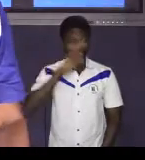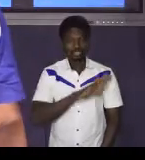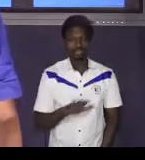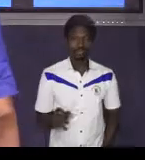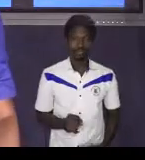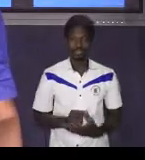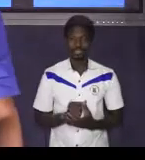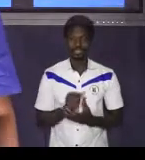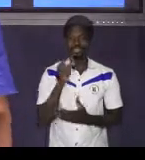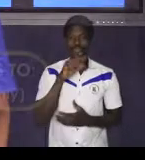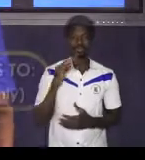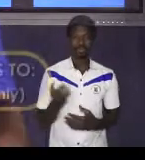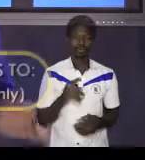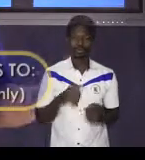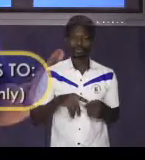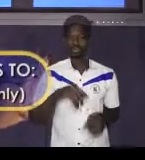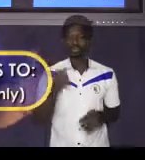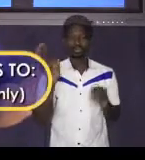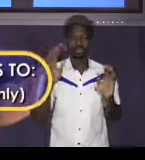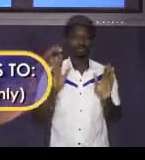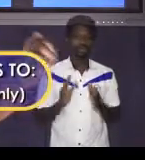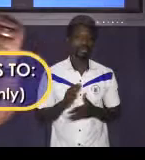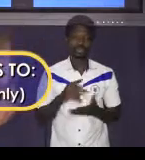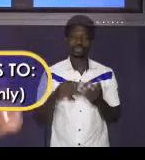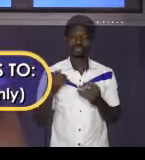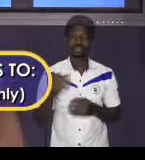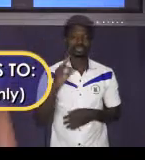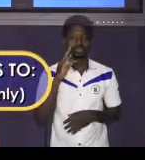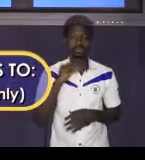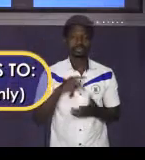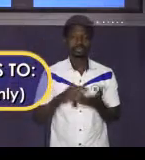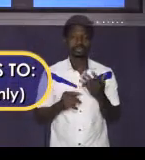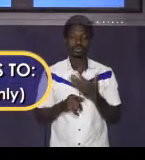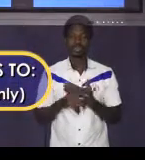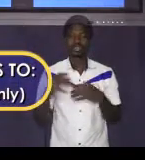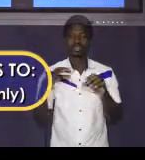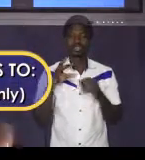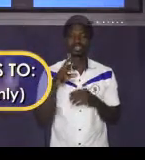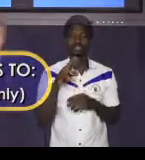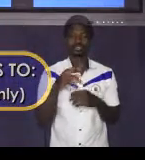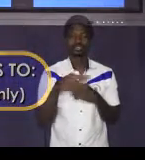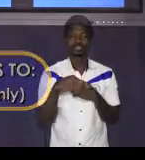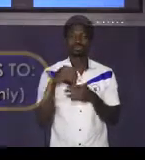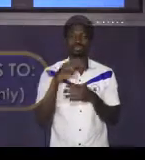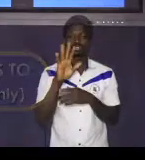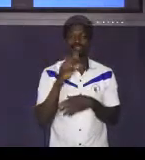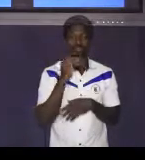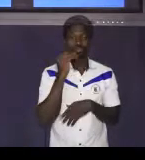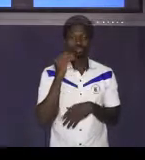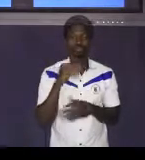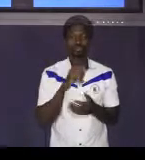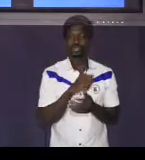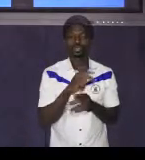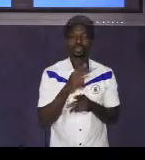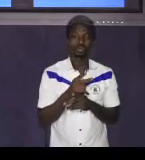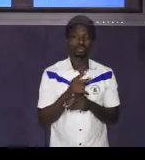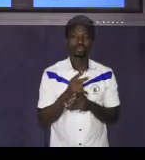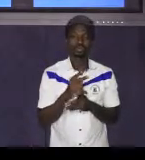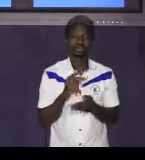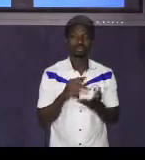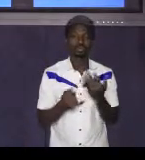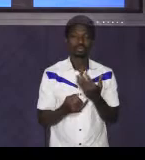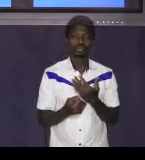Hello pupils, you're welcome to another wonderful edition of your favorite program, The Classroom in Your Home, a